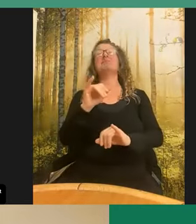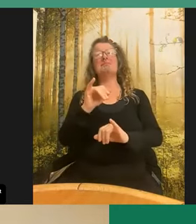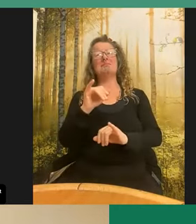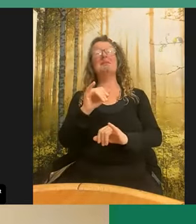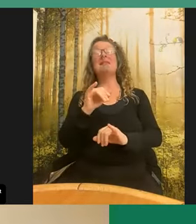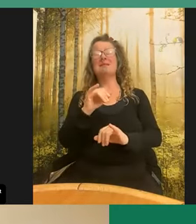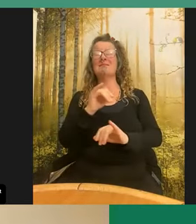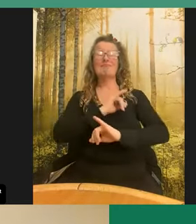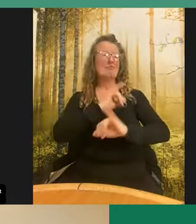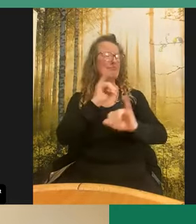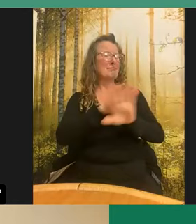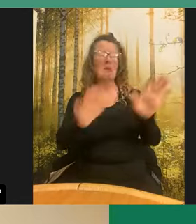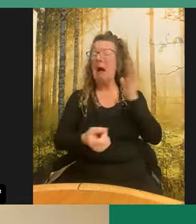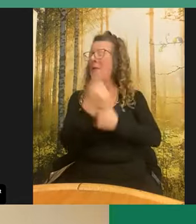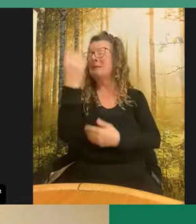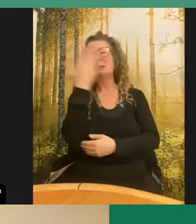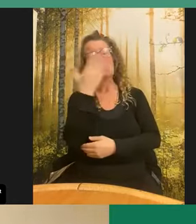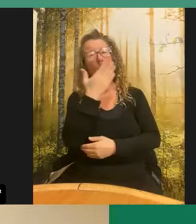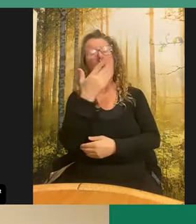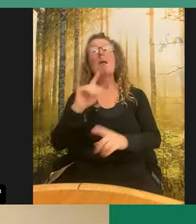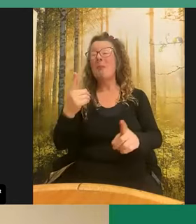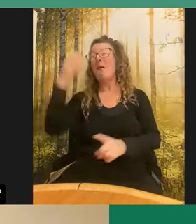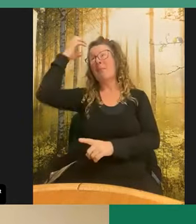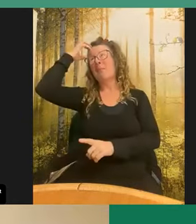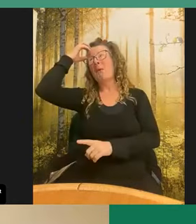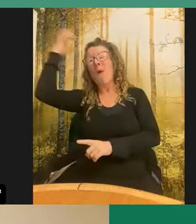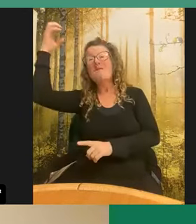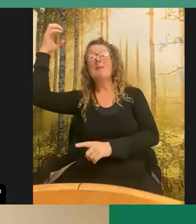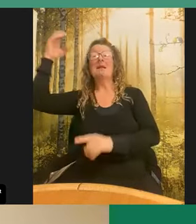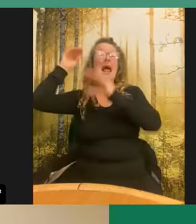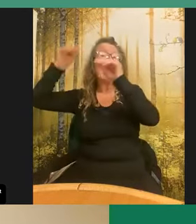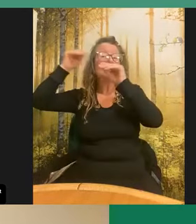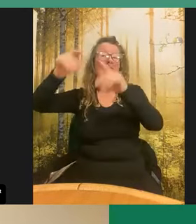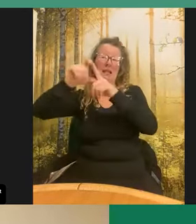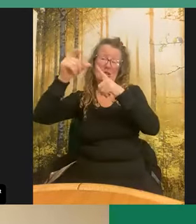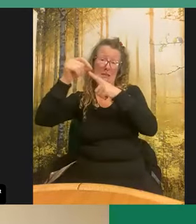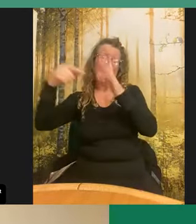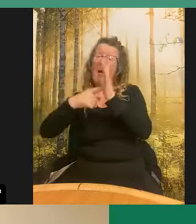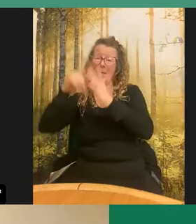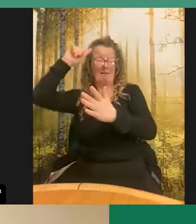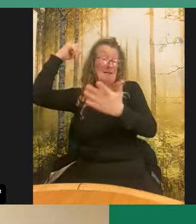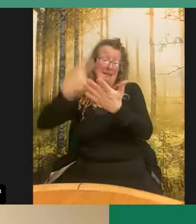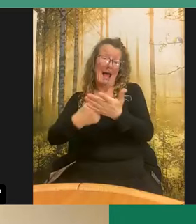that this is a governmental decision at a governmental level not to invite those